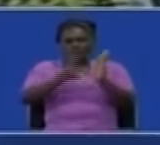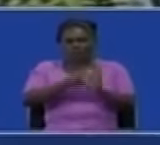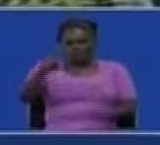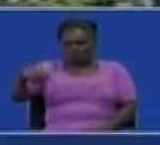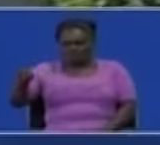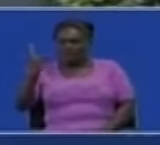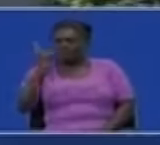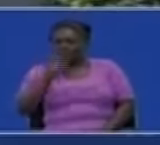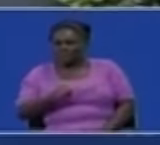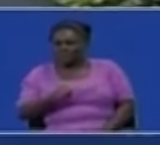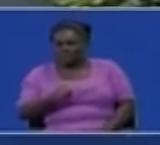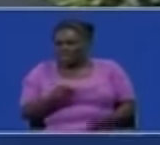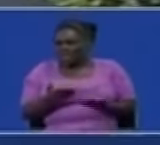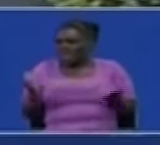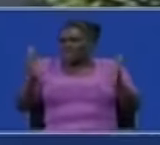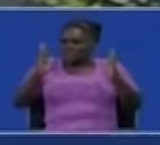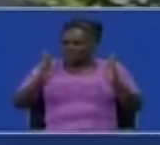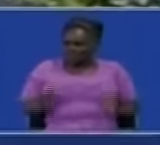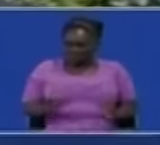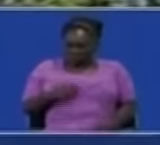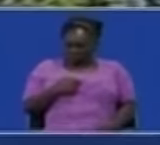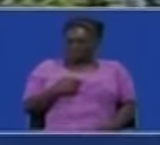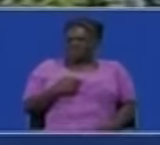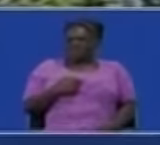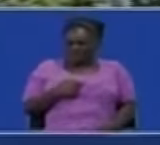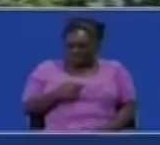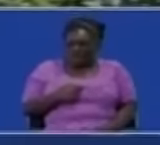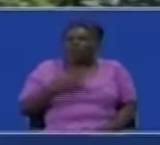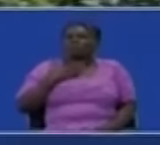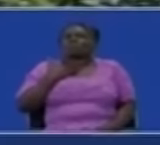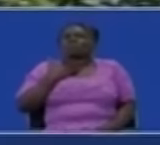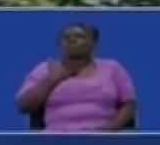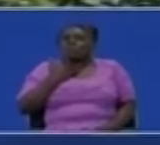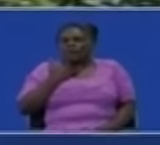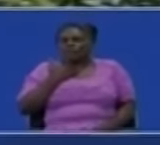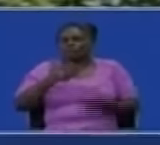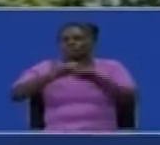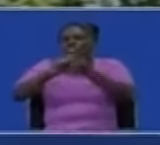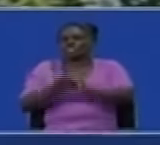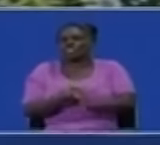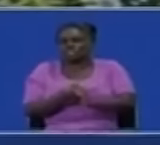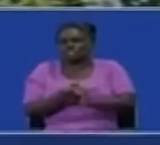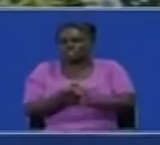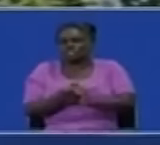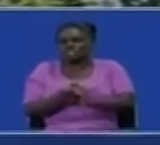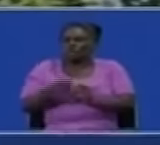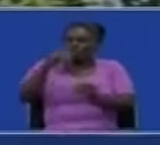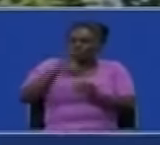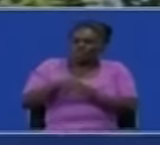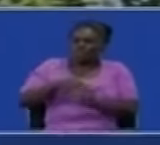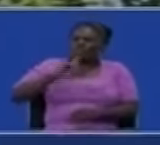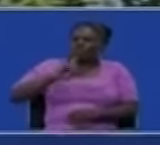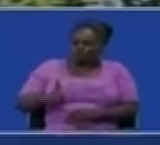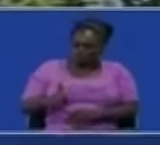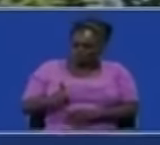passed, if somebody were to feel that they still want to bring an amendment to the House, it is within the standing